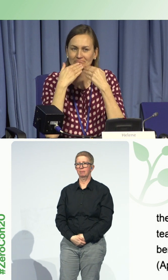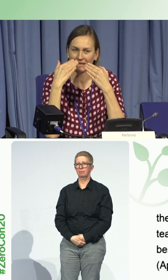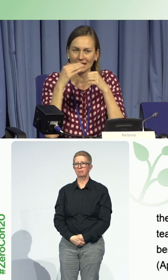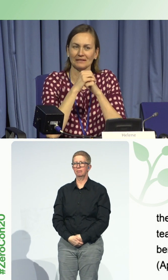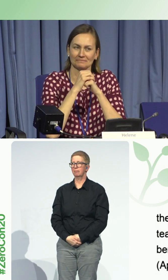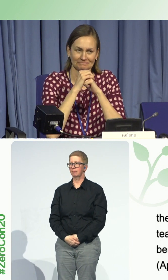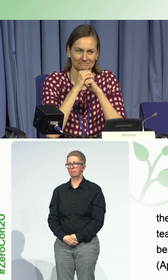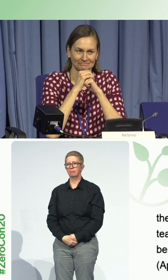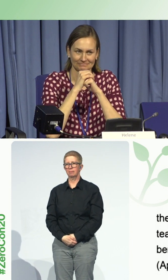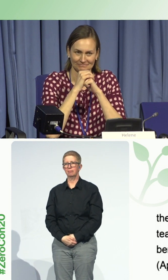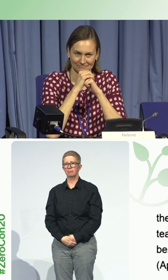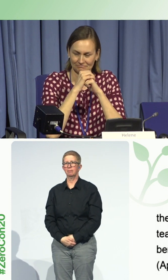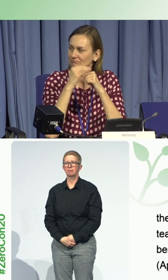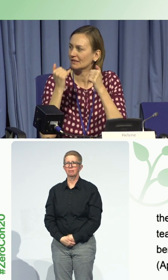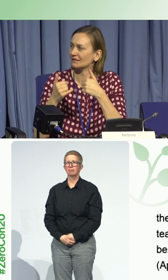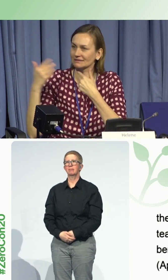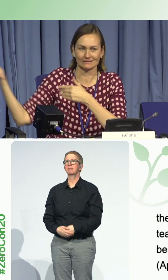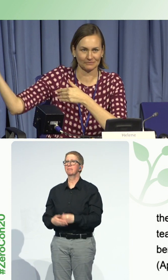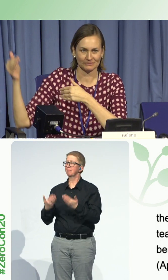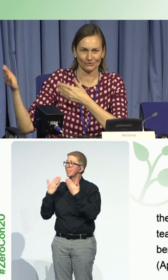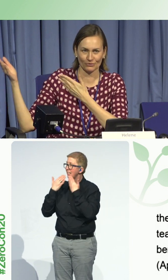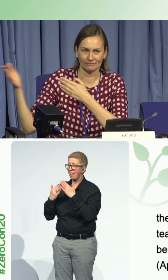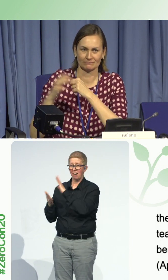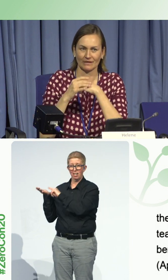Thank you very much for your presentation.